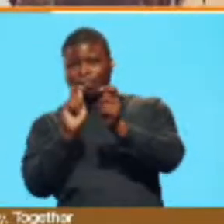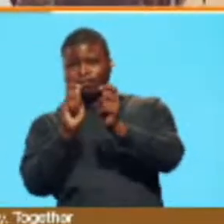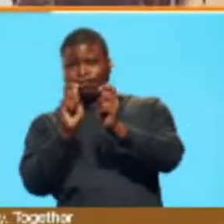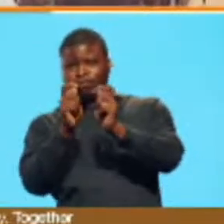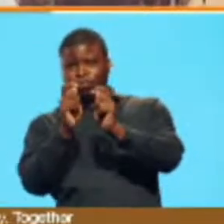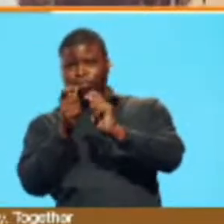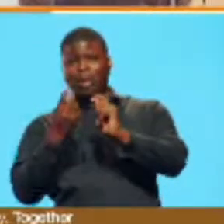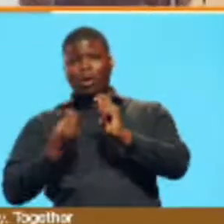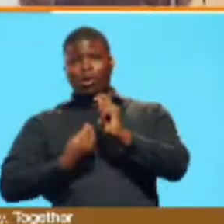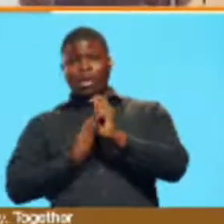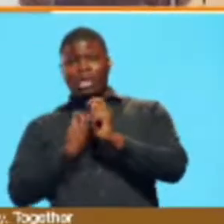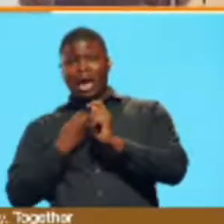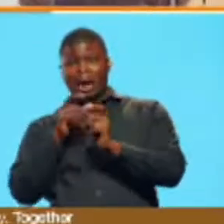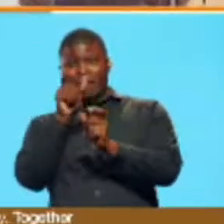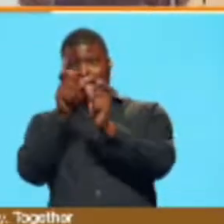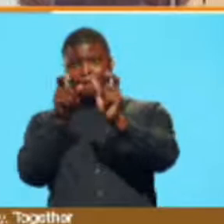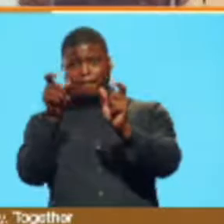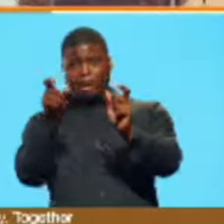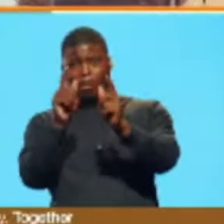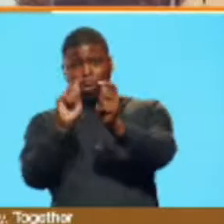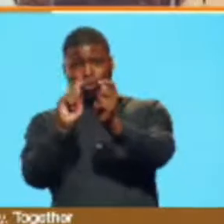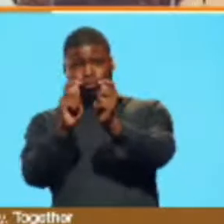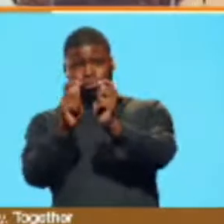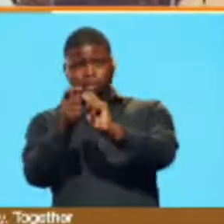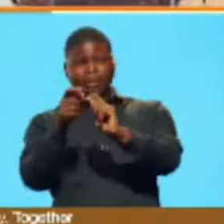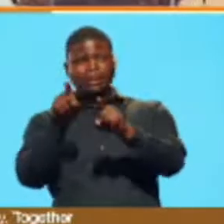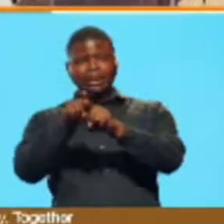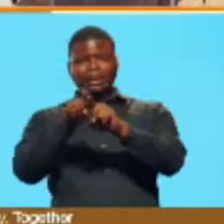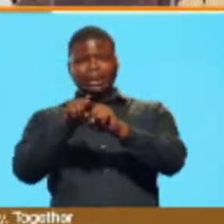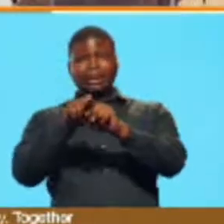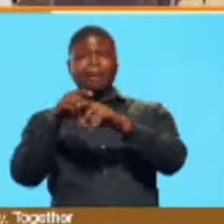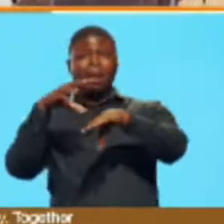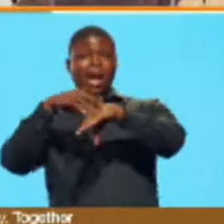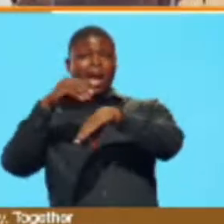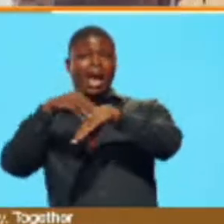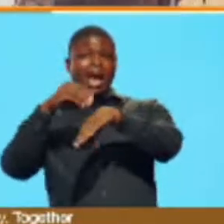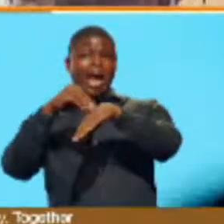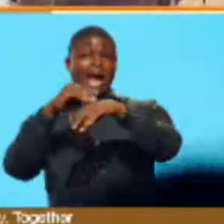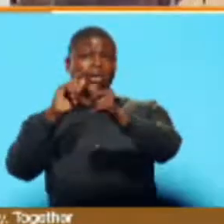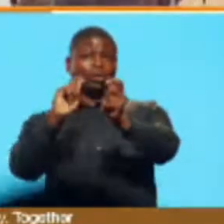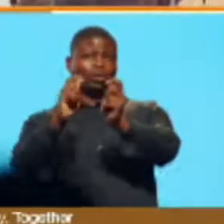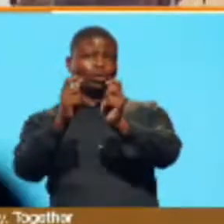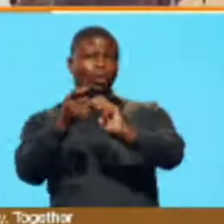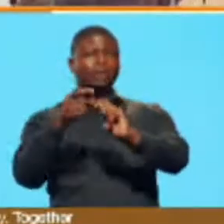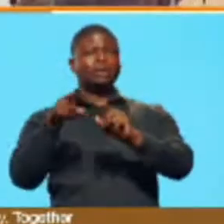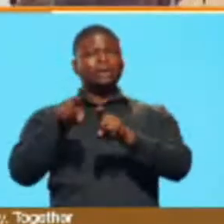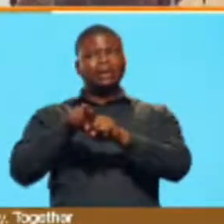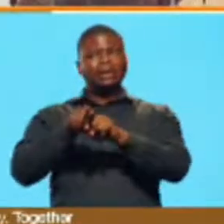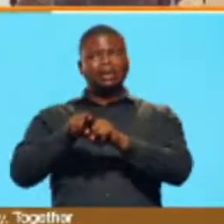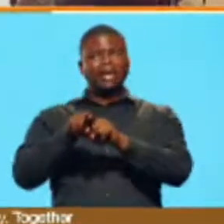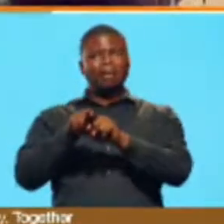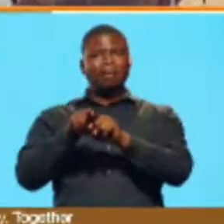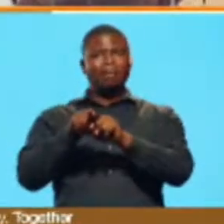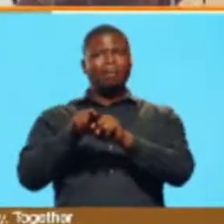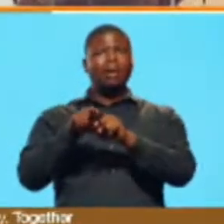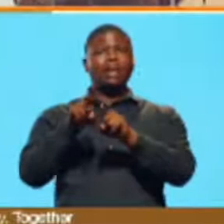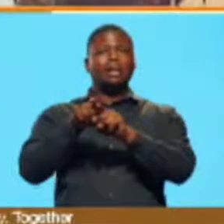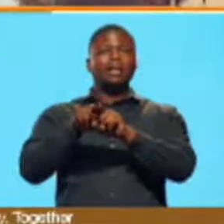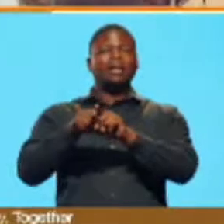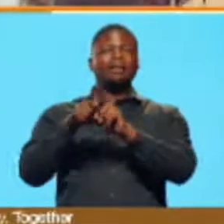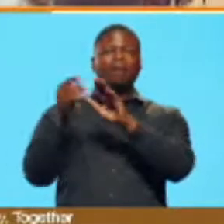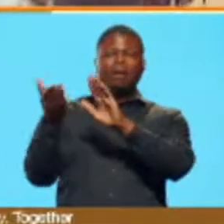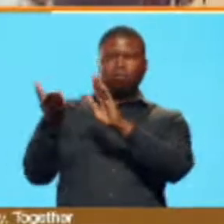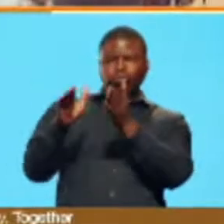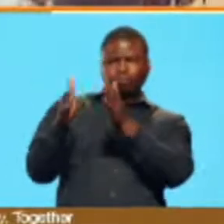young people and also the stability in terms of the aging and the declining in terms of